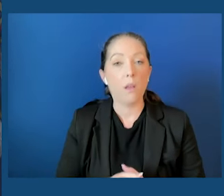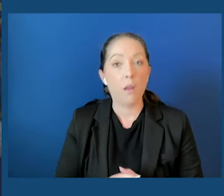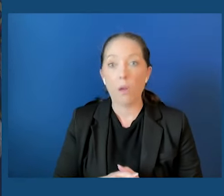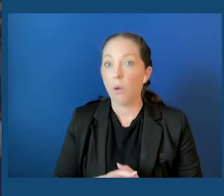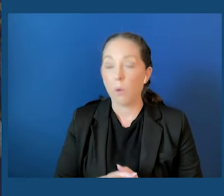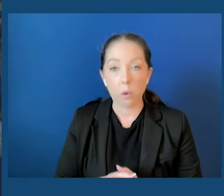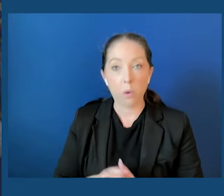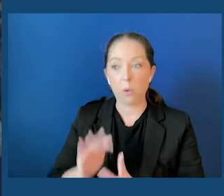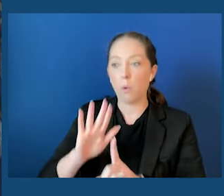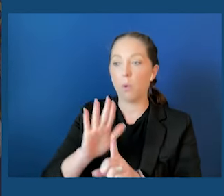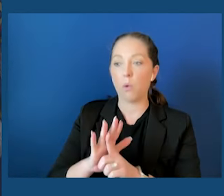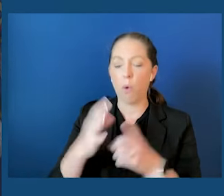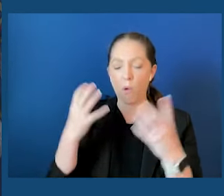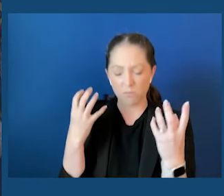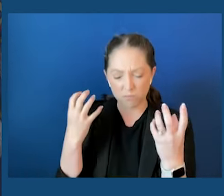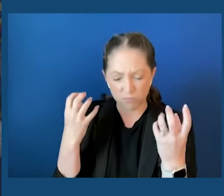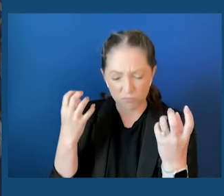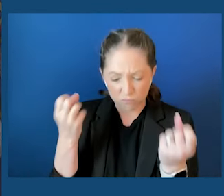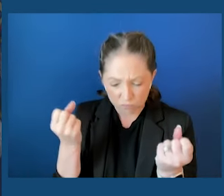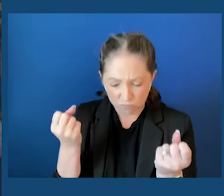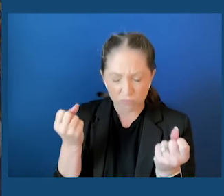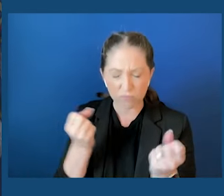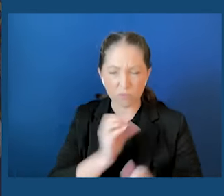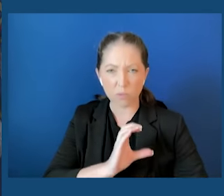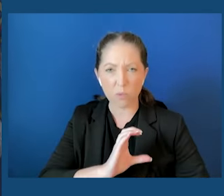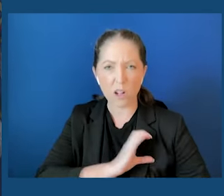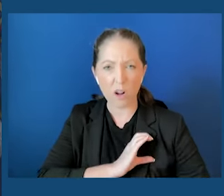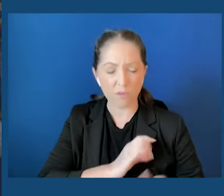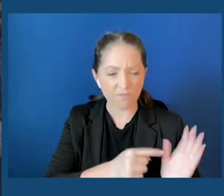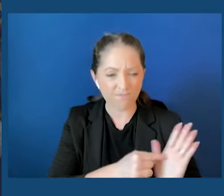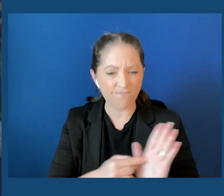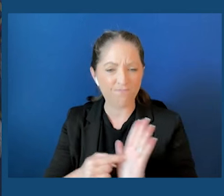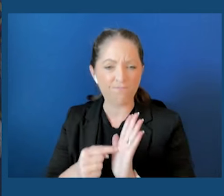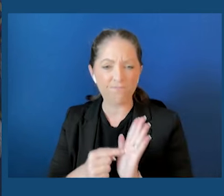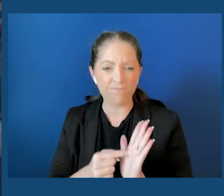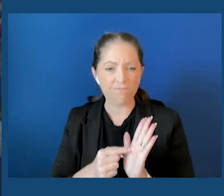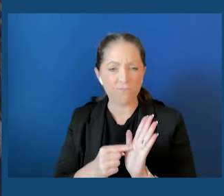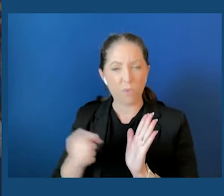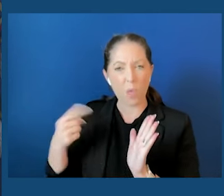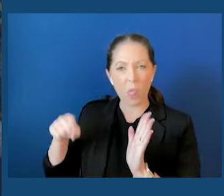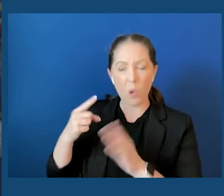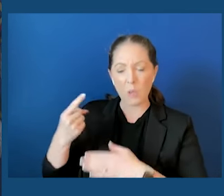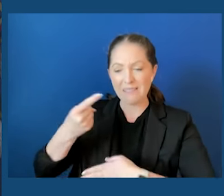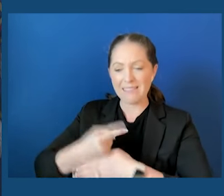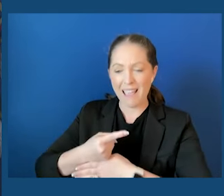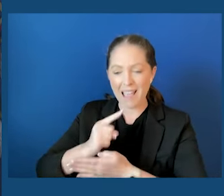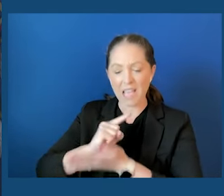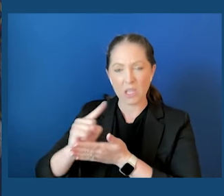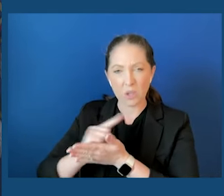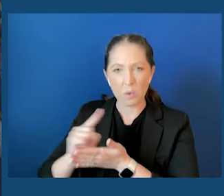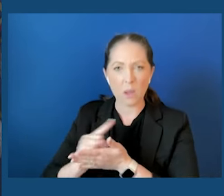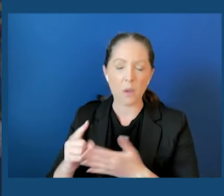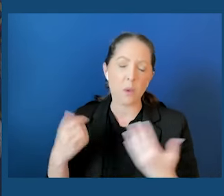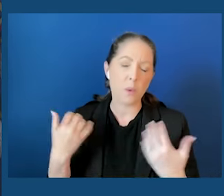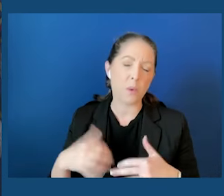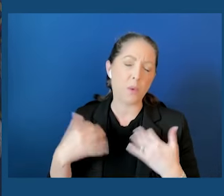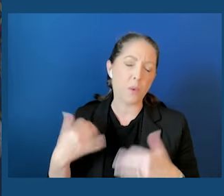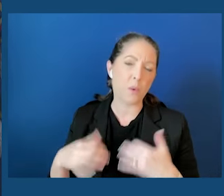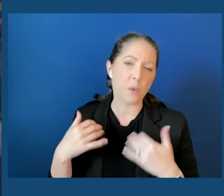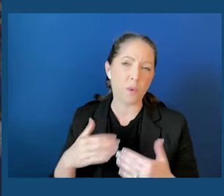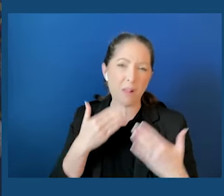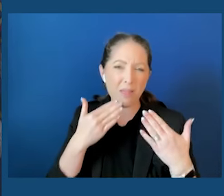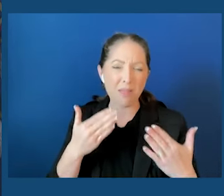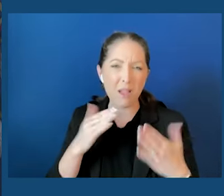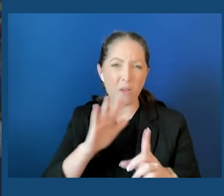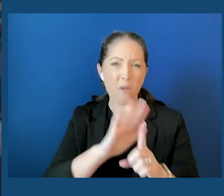courage and character that was on display during those days and weeks that followed, I want to thank you for providing the leadership